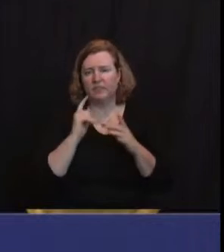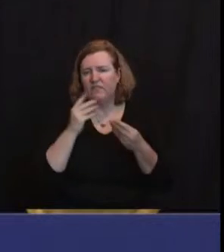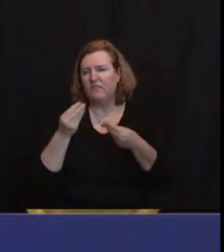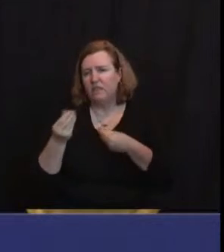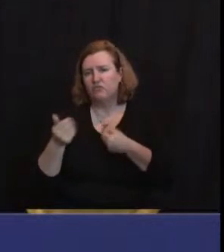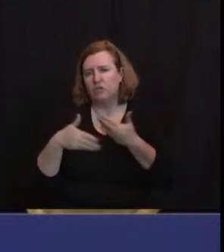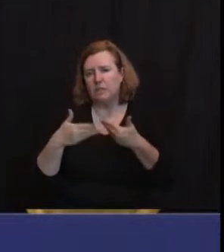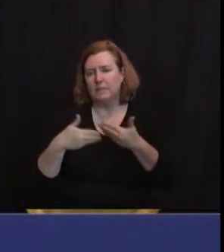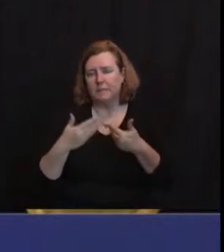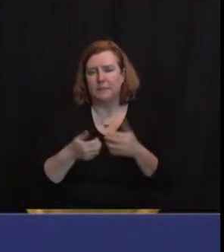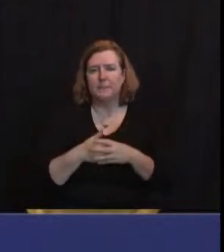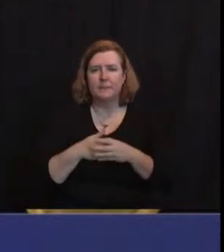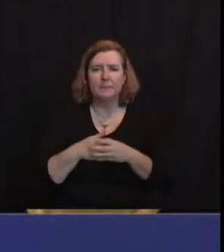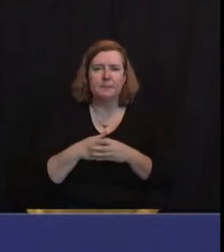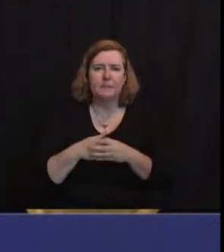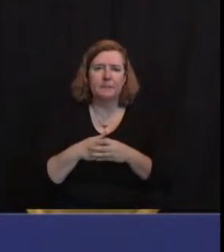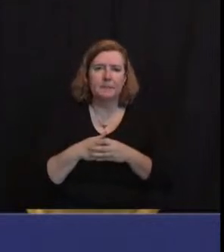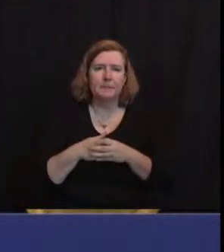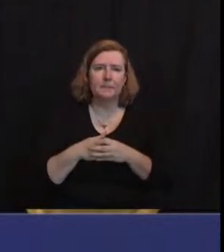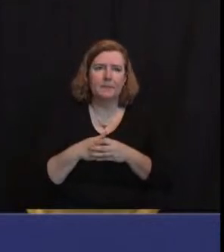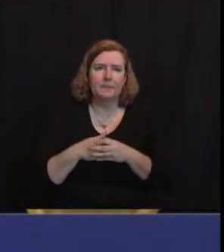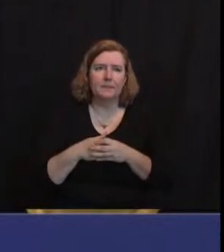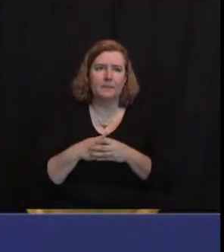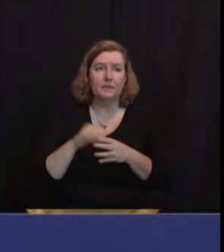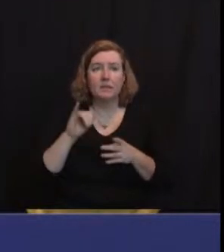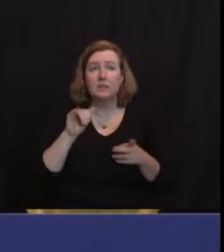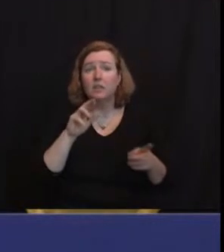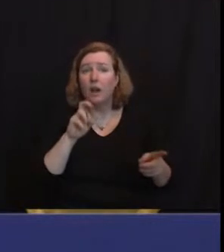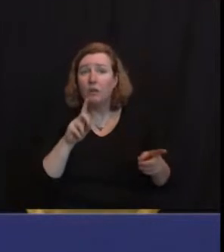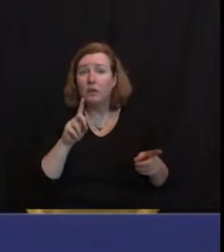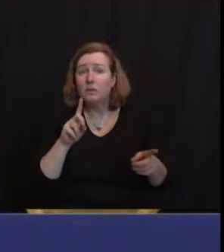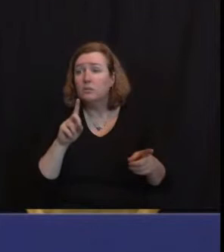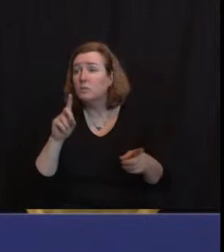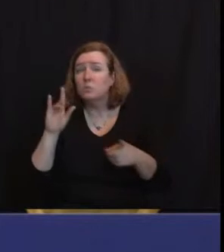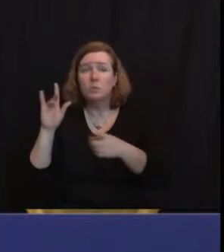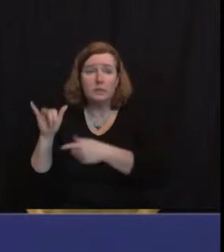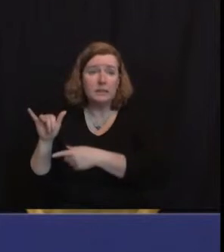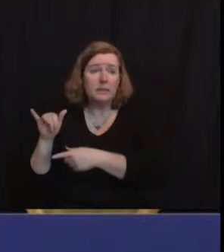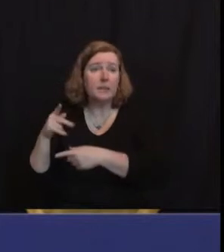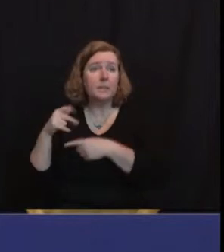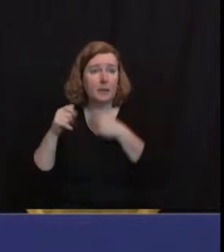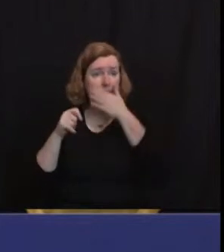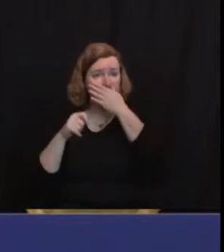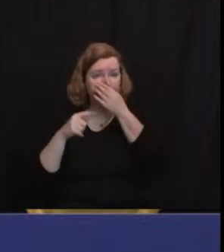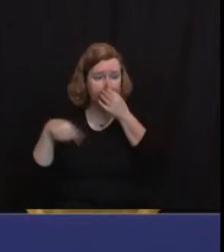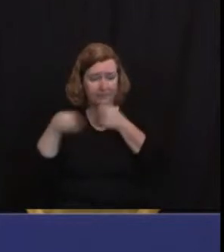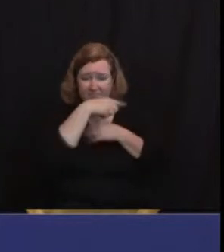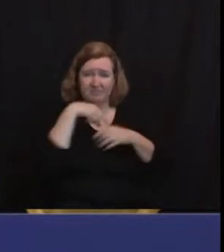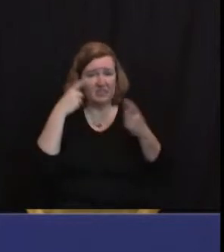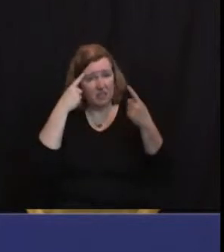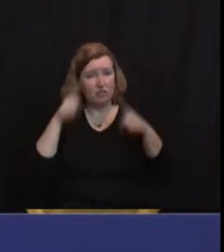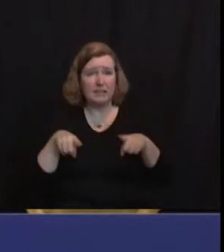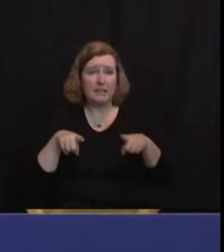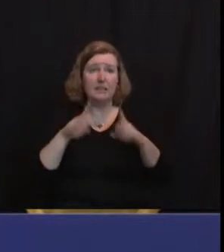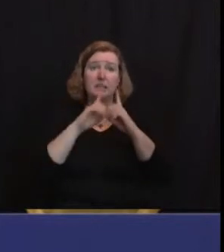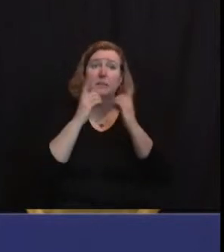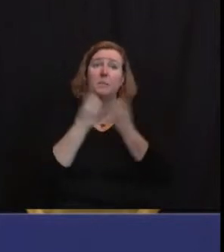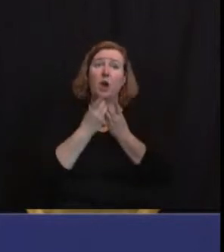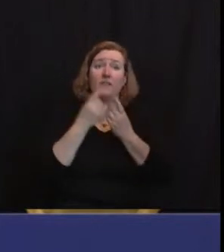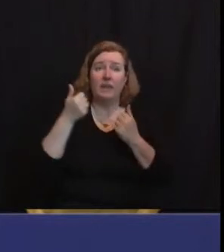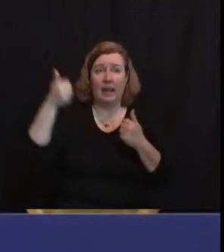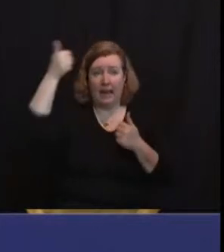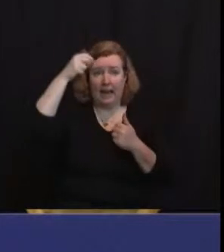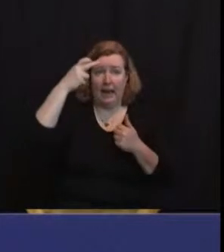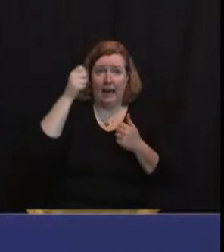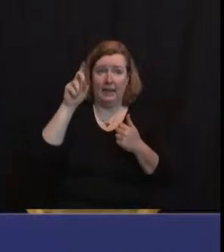on that. Jared will, and Judy and Pat will echo the fact that department heads were asked for a lot of cuts,